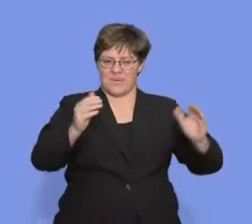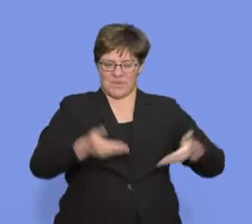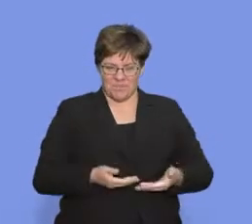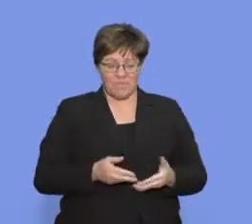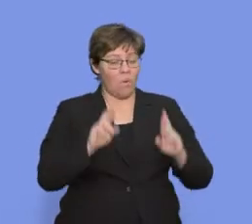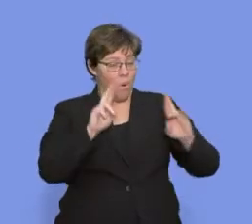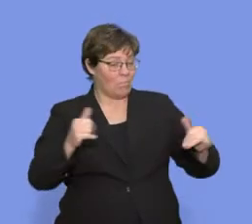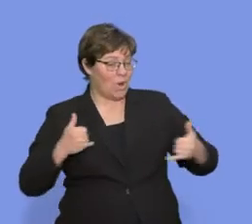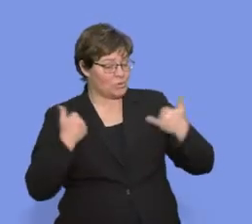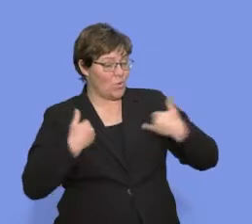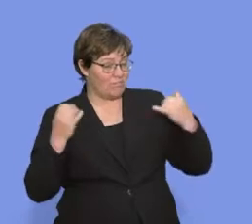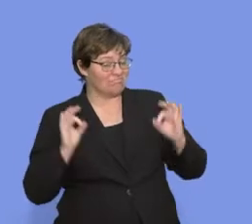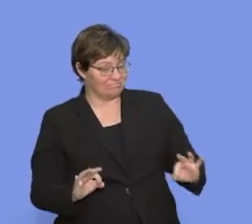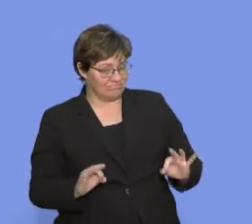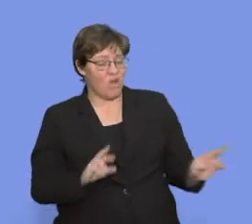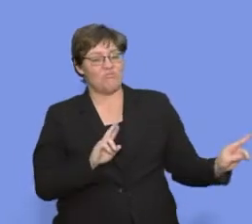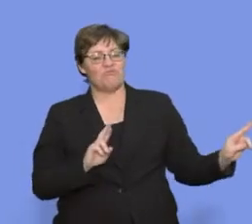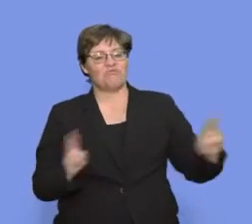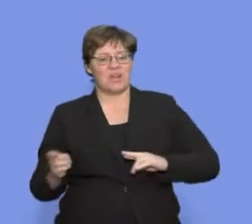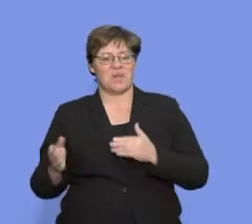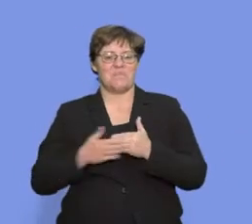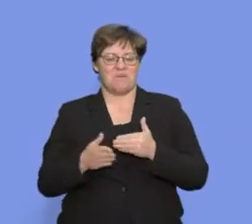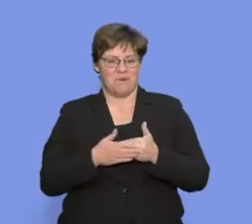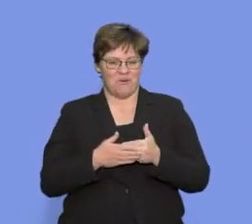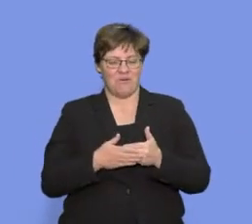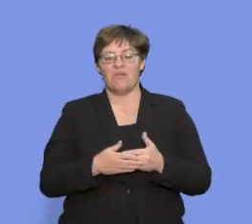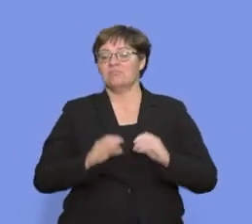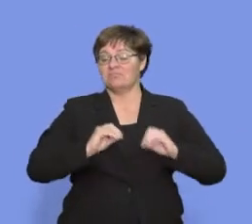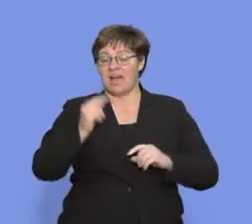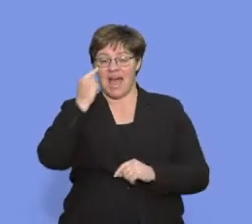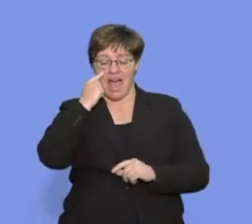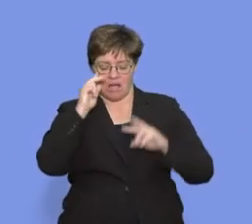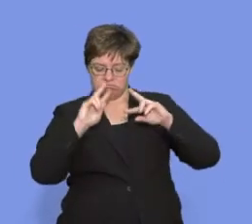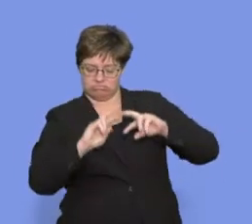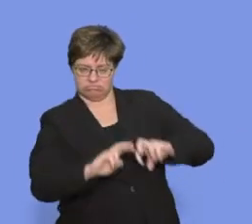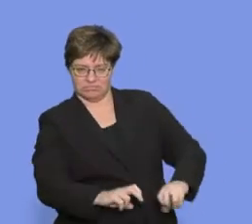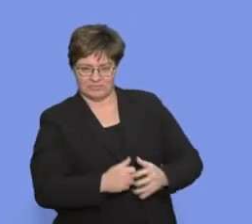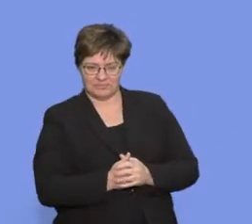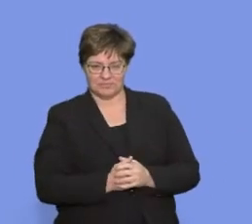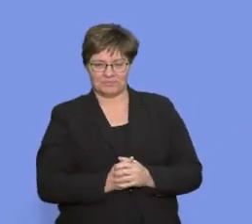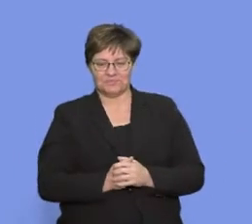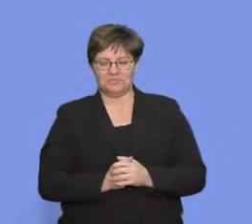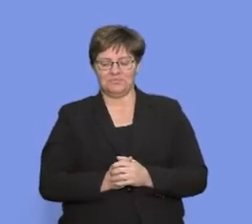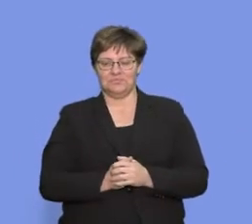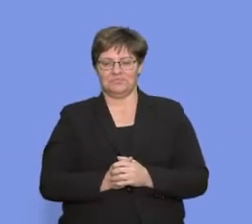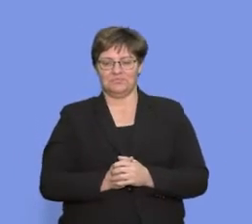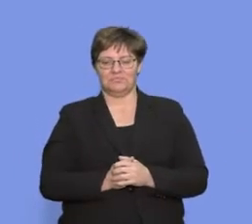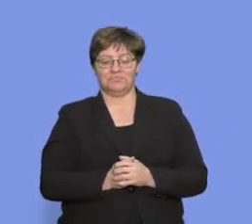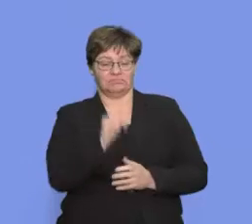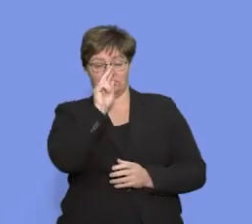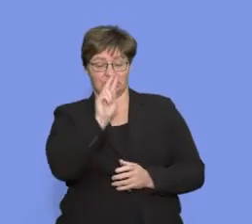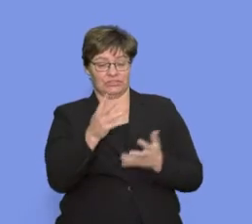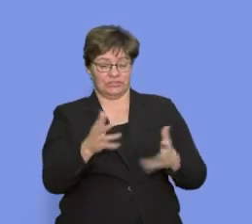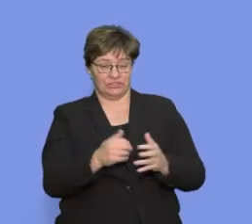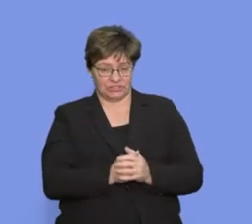Welcome back. I hope you enjoyed your break and you are ready for the next section of our eye exploration. Right, so